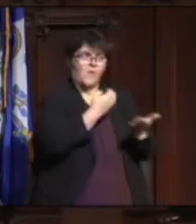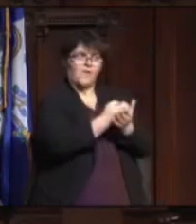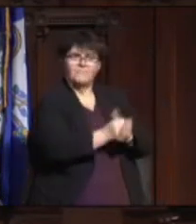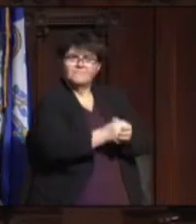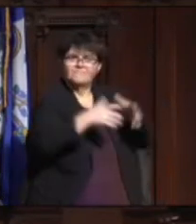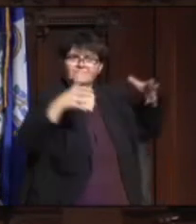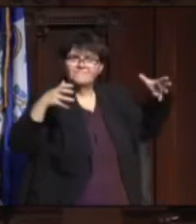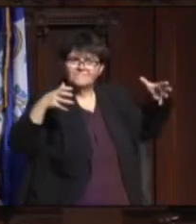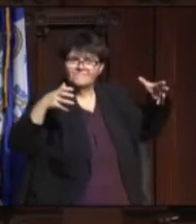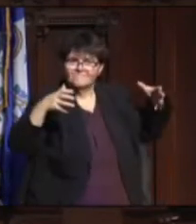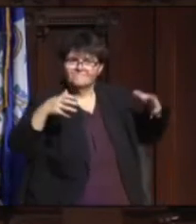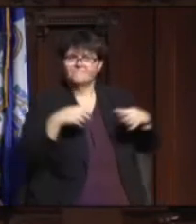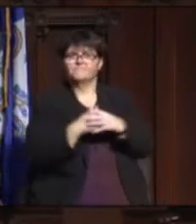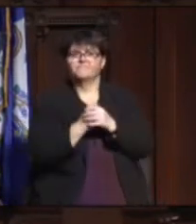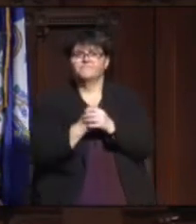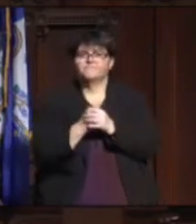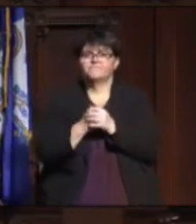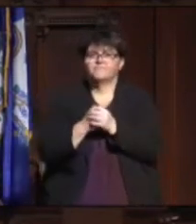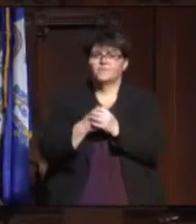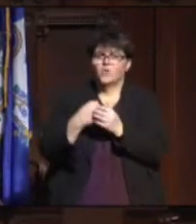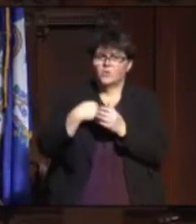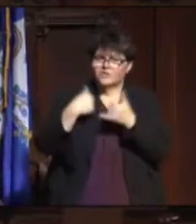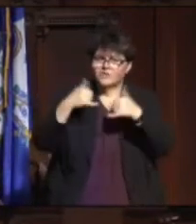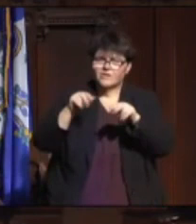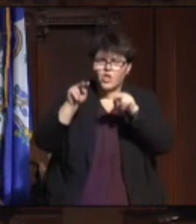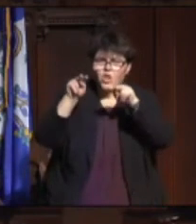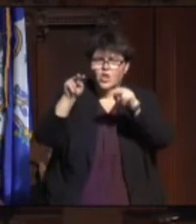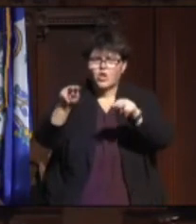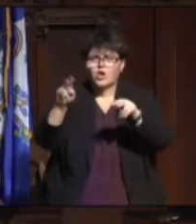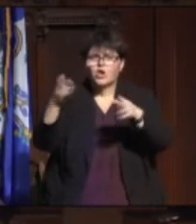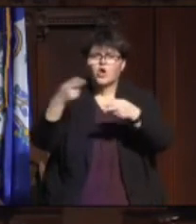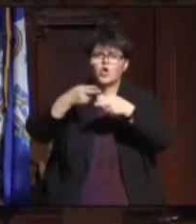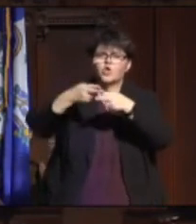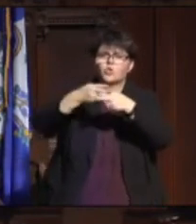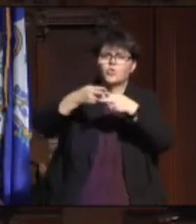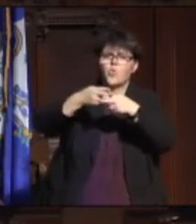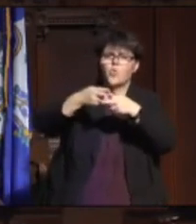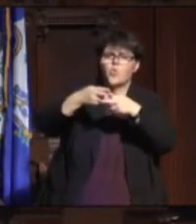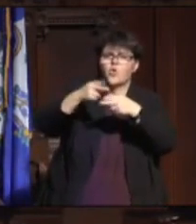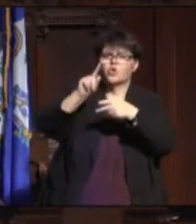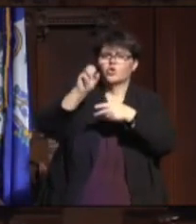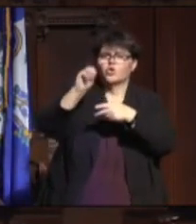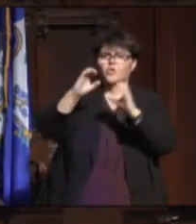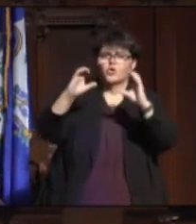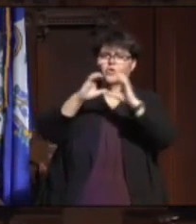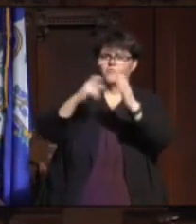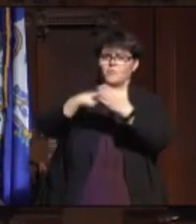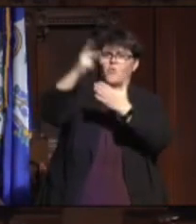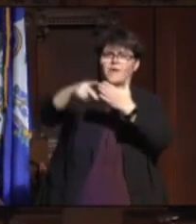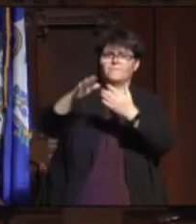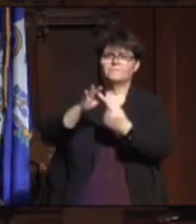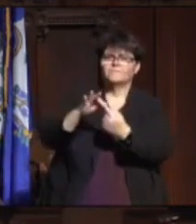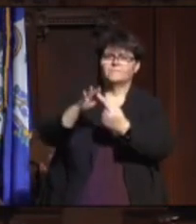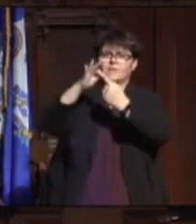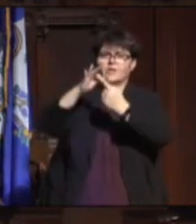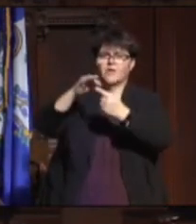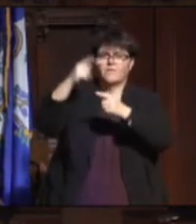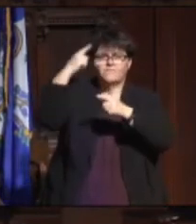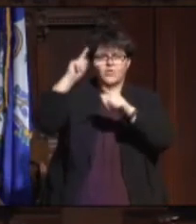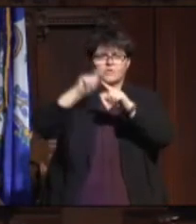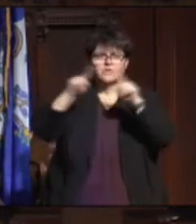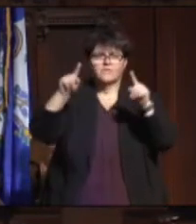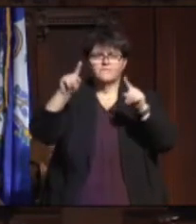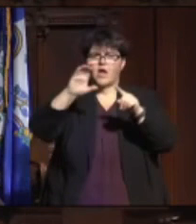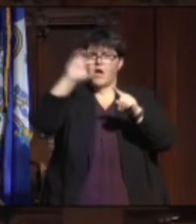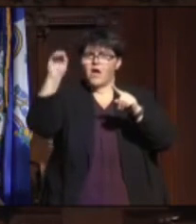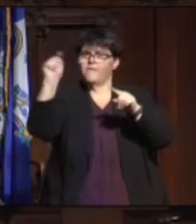short-term certificate program, training programs, working with our employers, large and small, as well as the trades, to train the